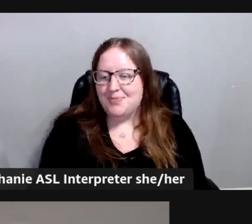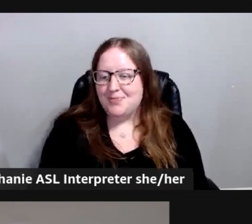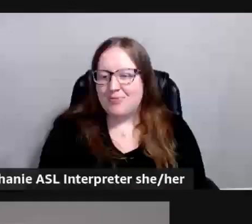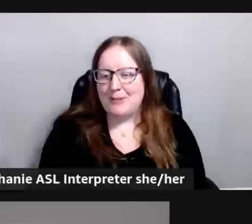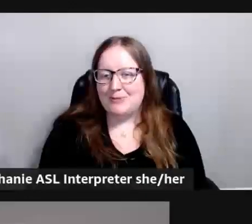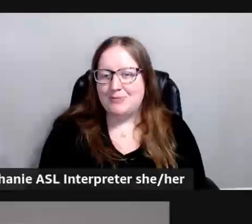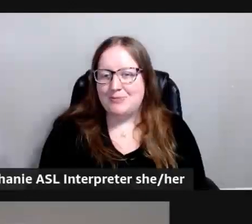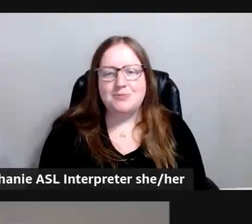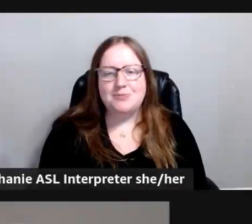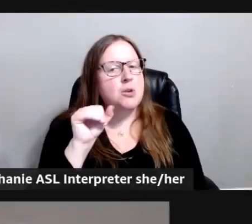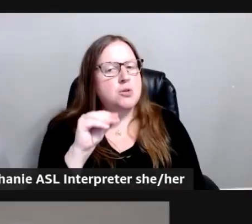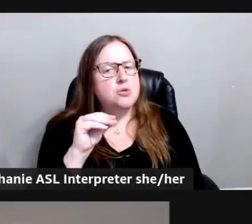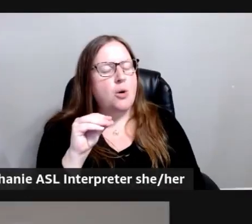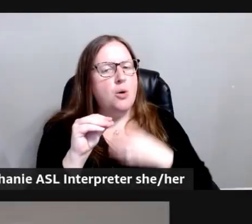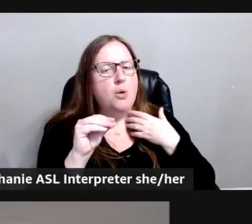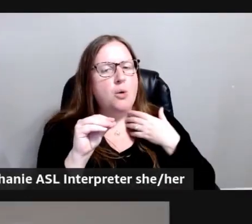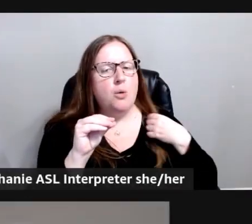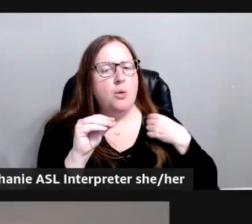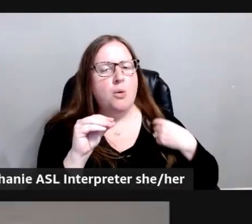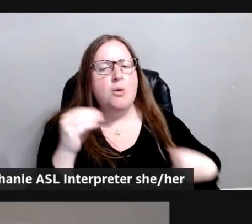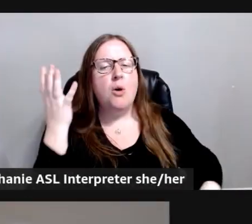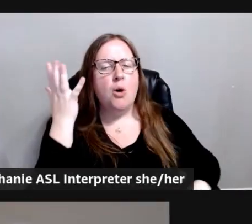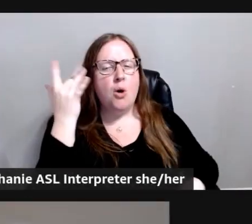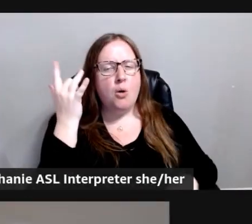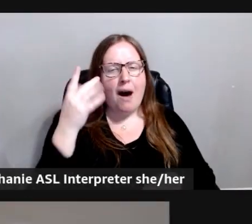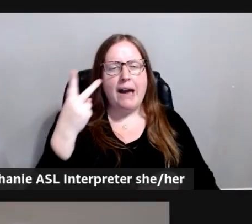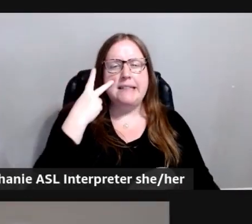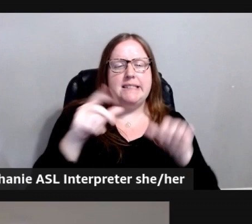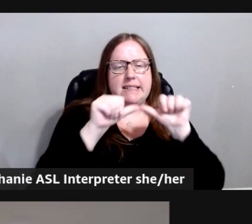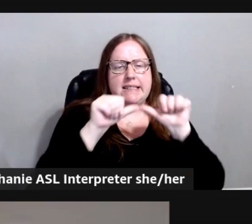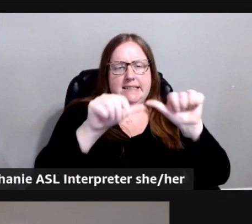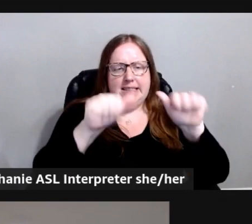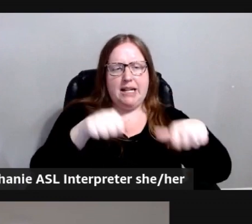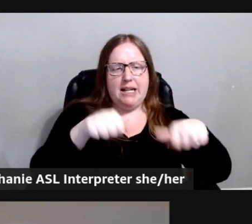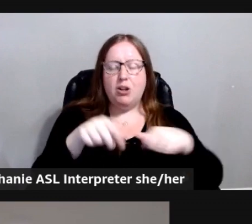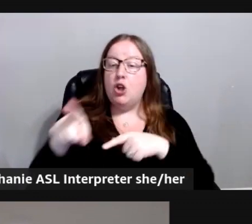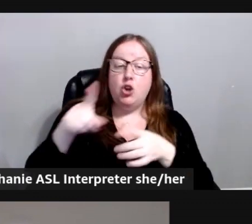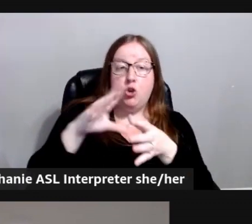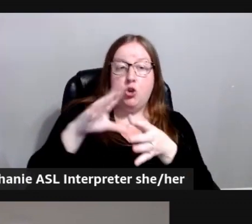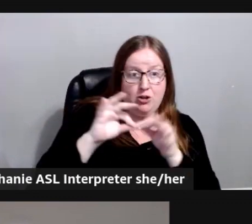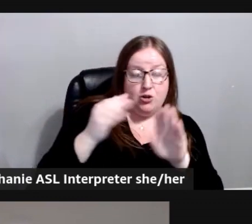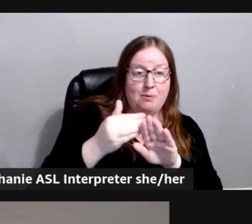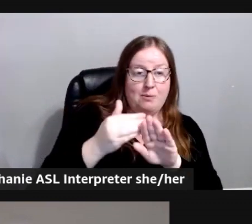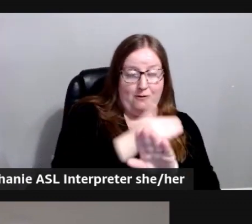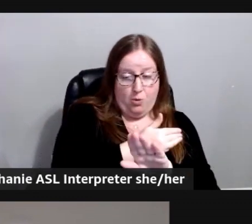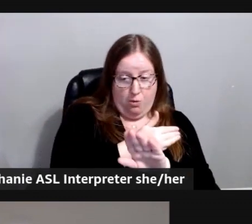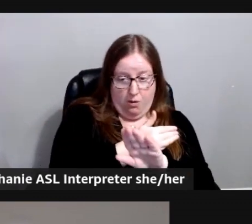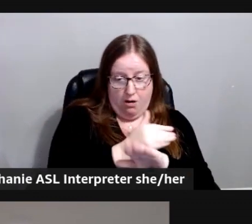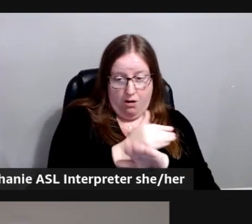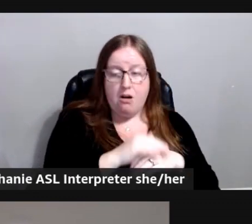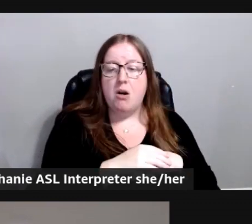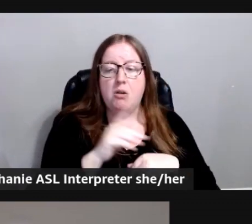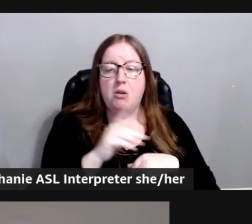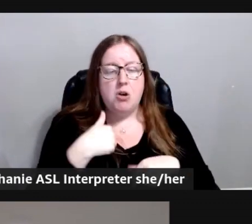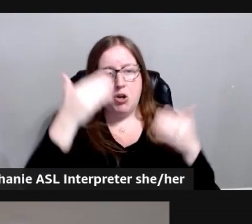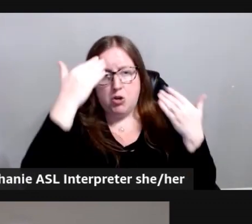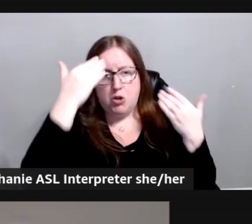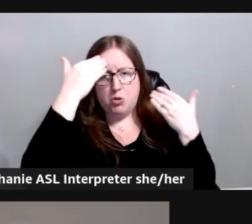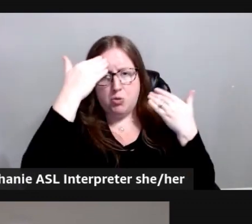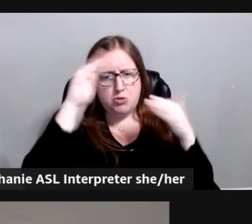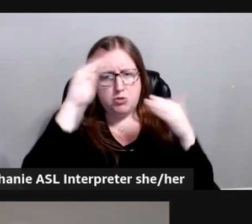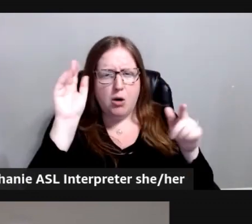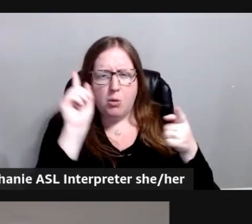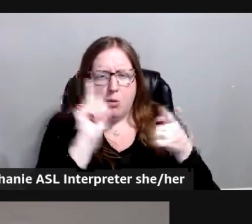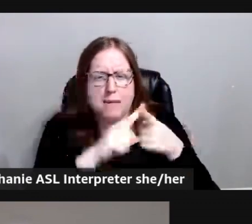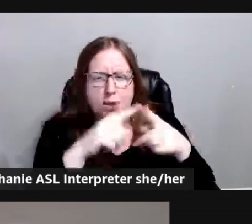So why is looking at the sustainability data? So you're mentioning, you don't know where you're at until you figure that out,